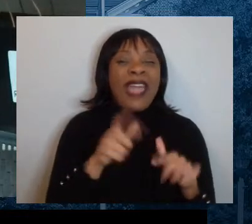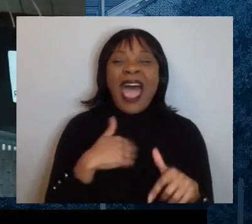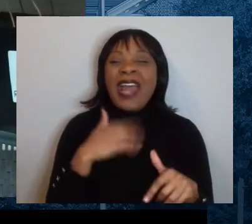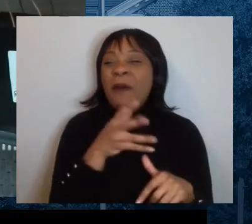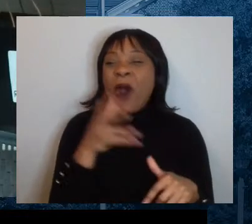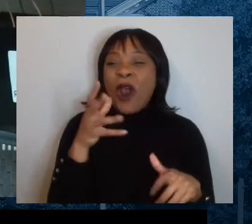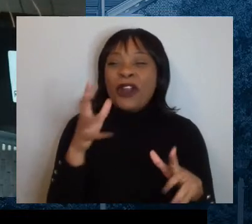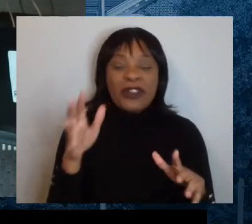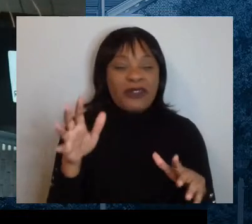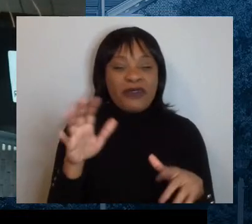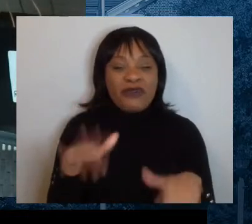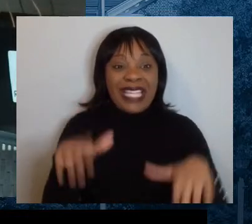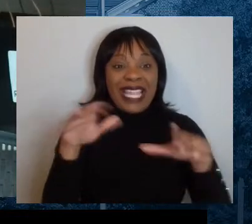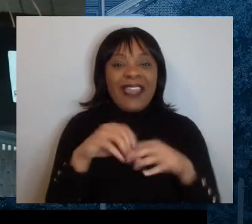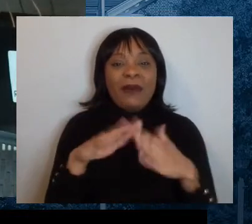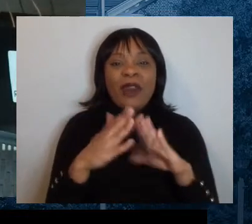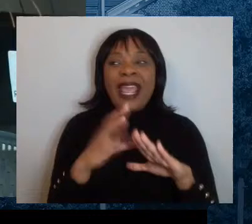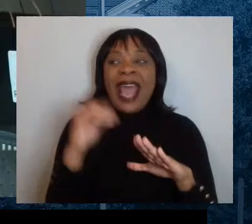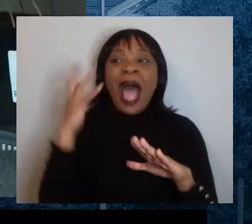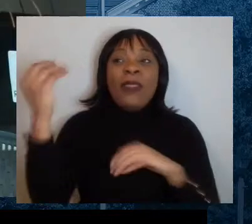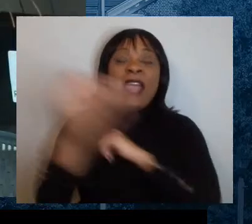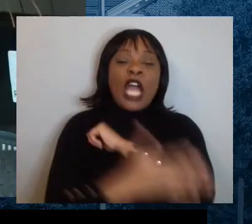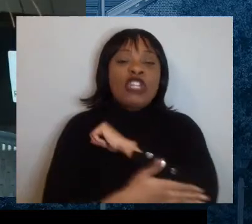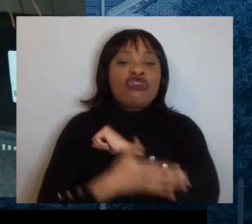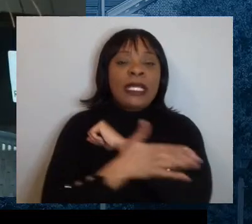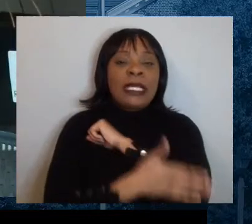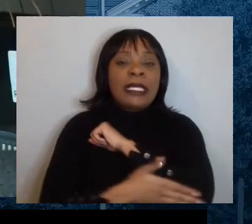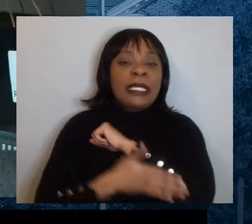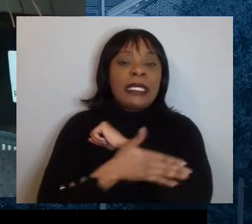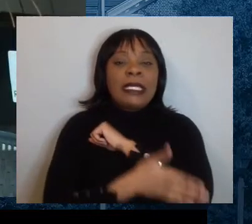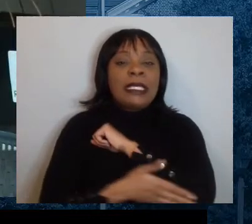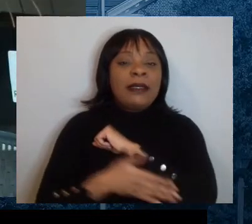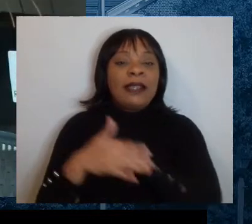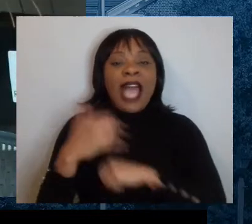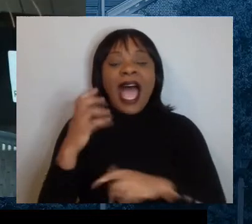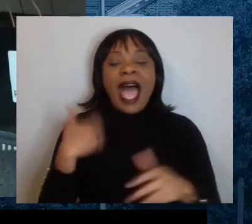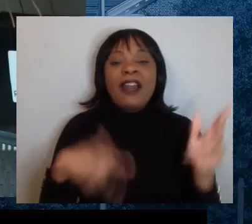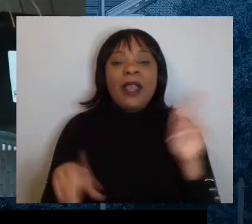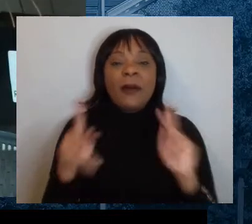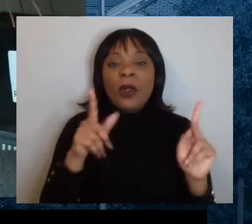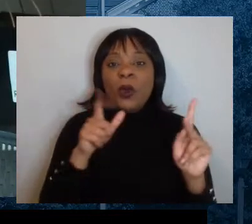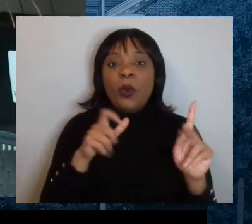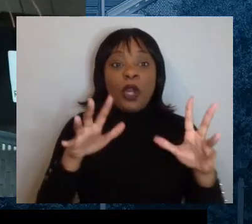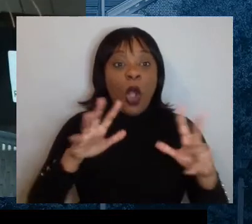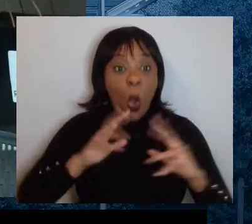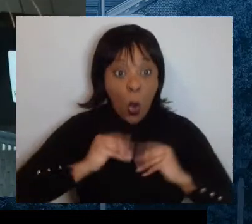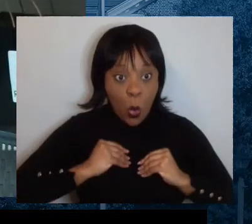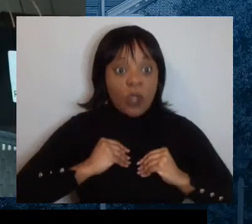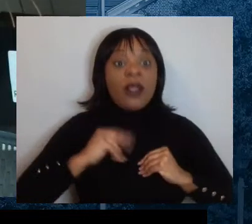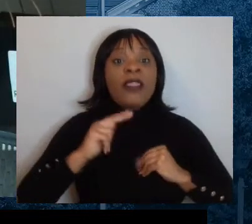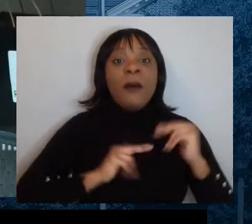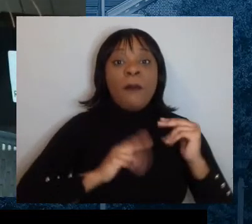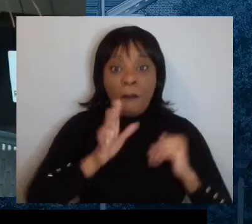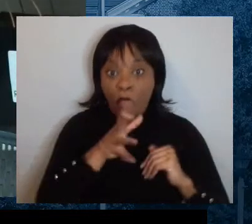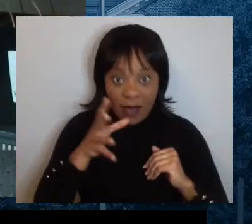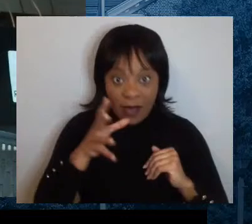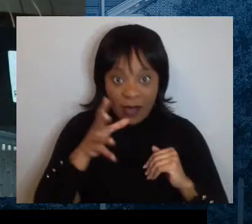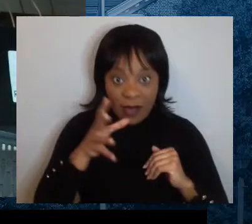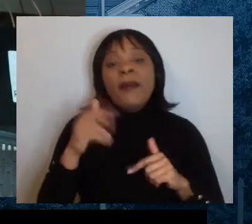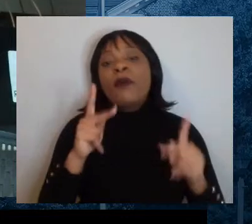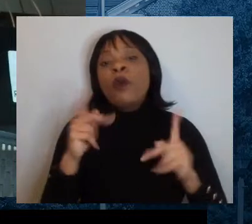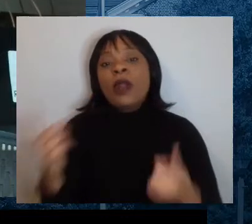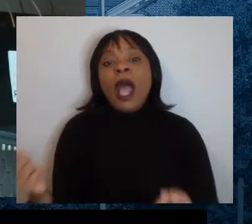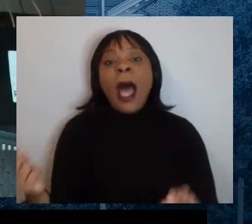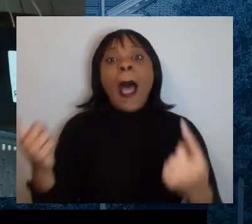and out in the country, and you'd have the folks who were going to own the barn, and then you'd have the neighbors that would come, and they